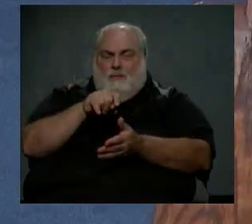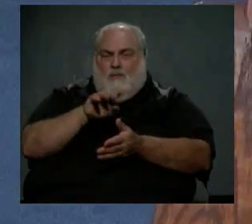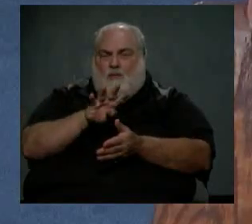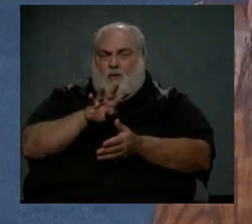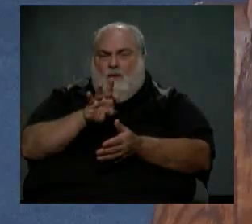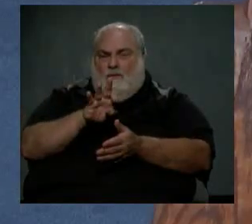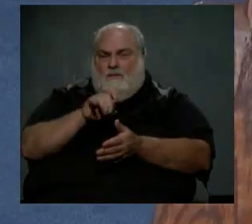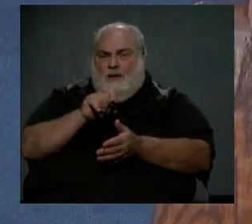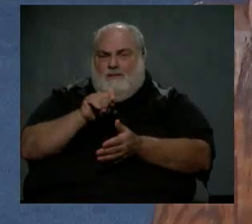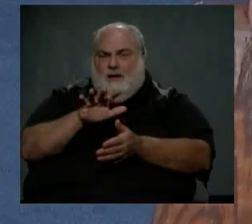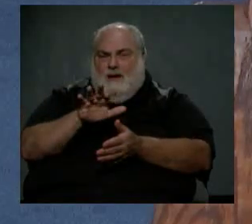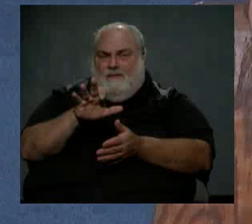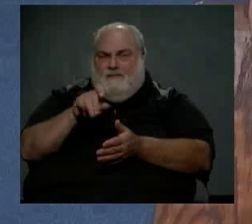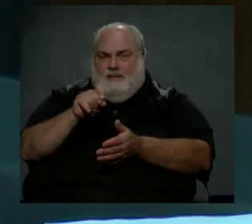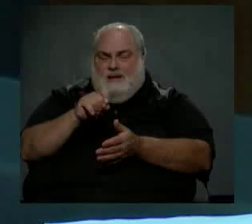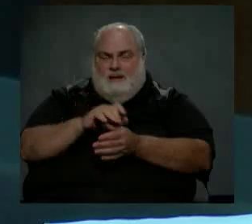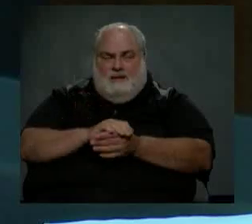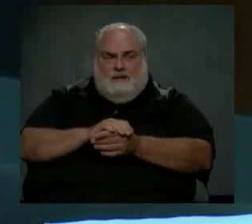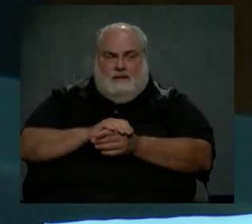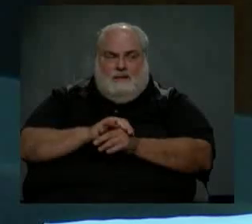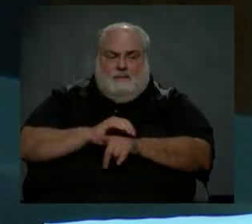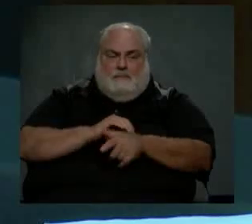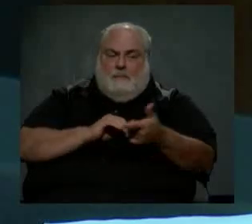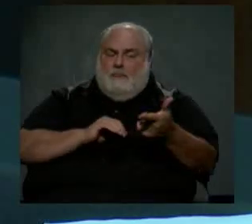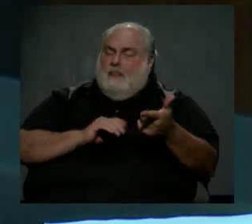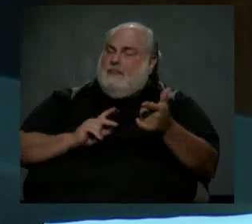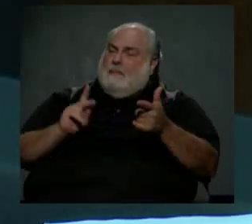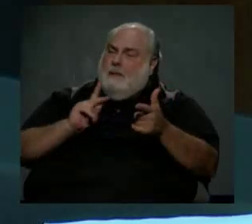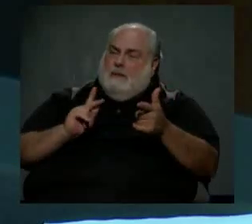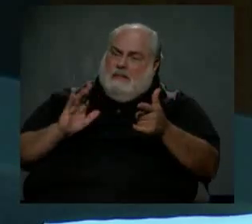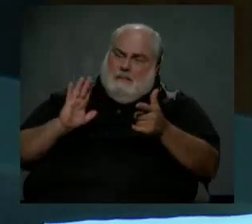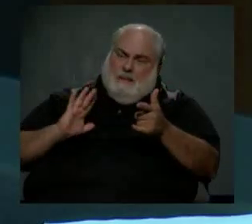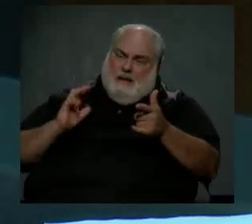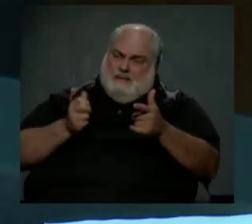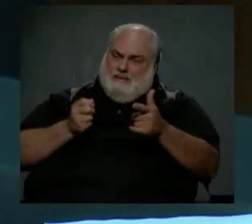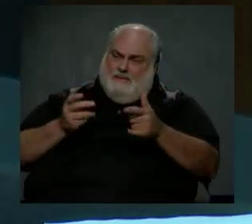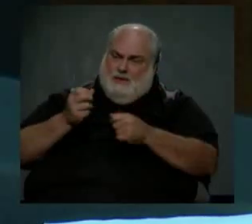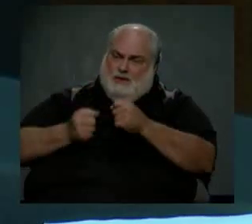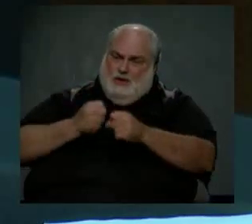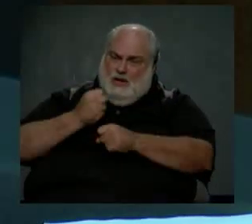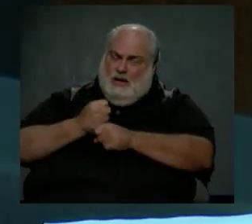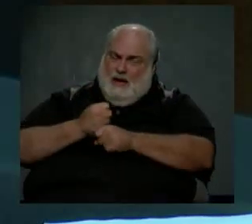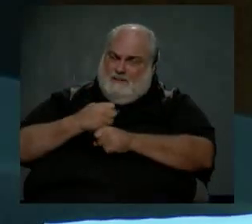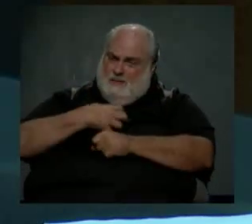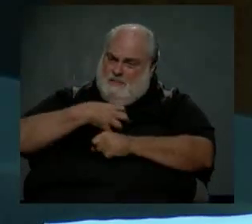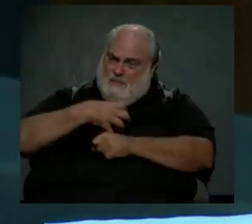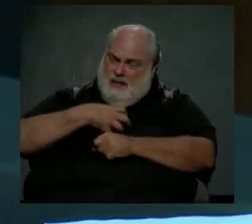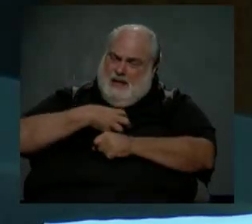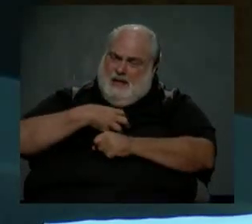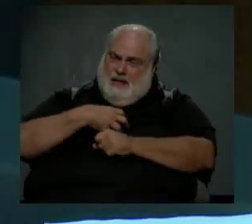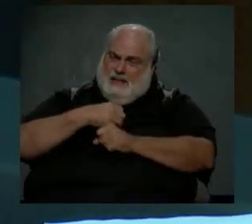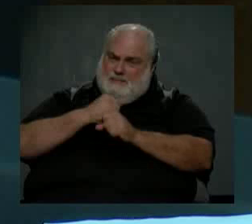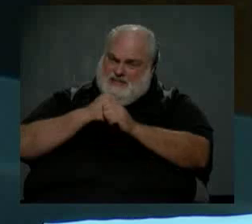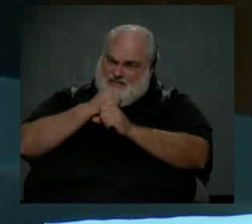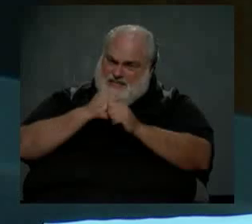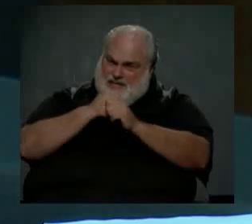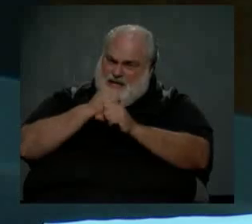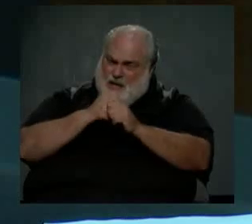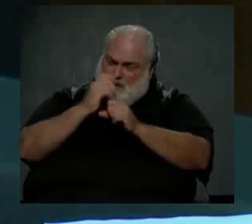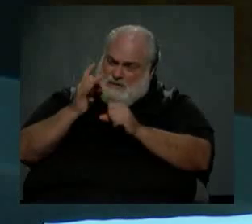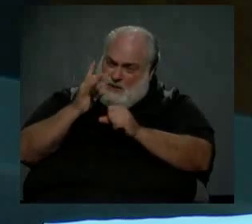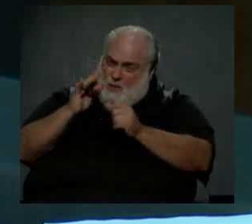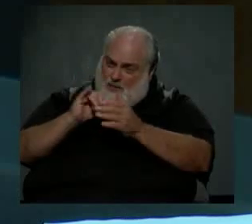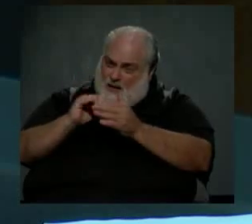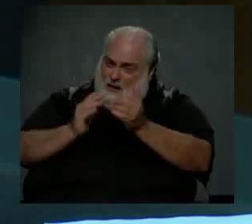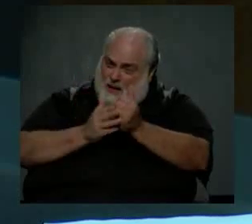feet deep. Okay, the people out there over the last several years have complained about the mosquitoes, how bad they are in that area. Would this